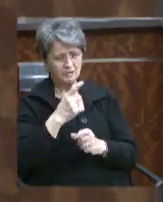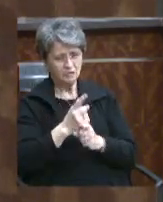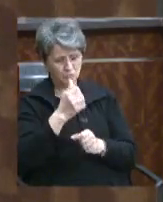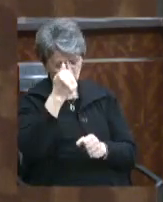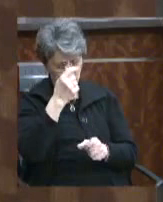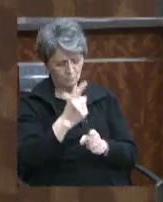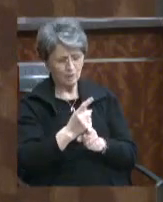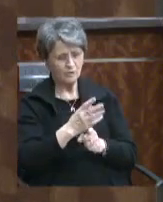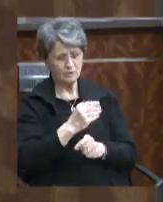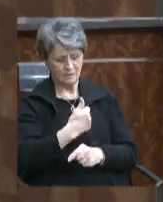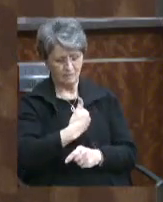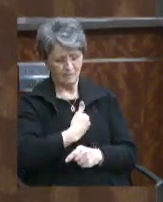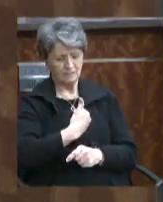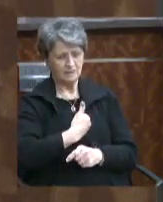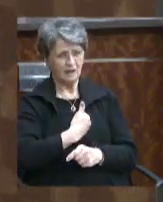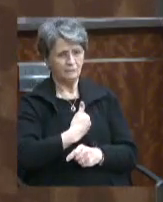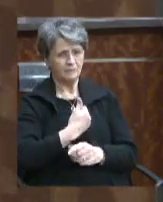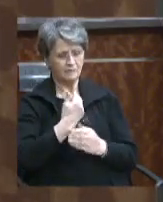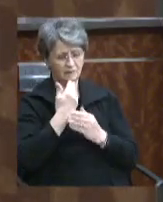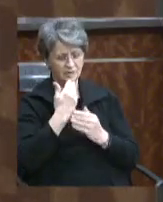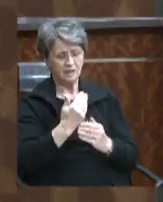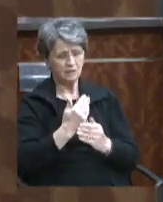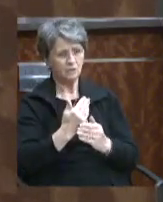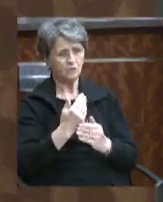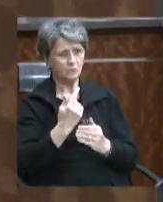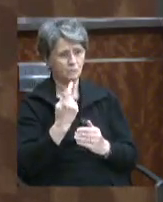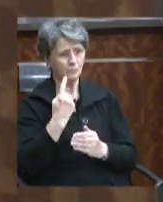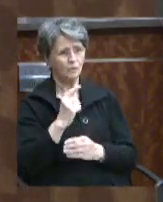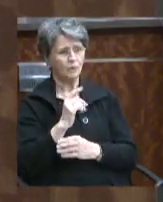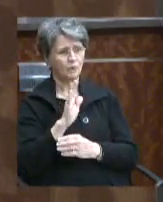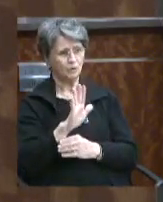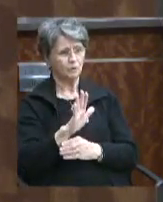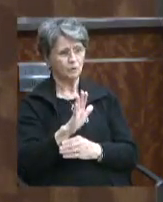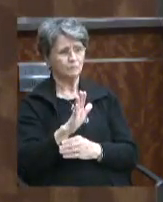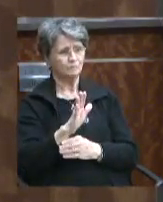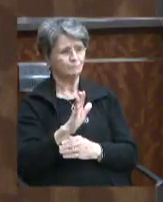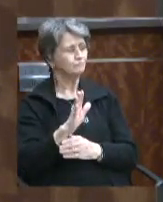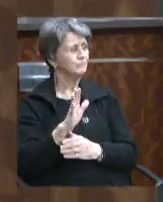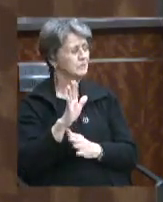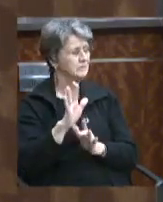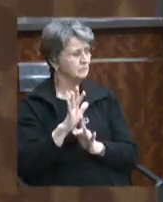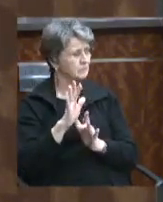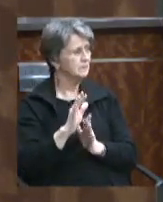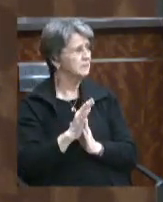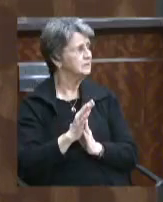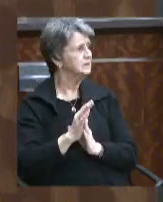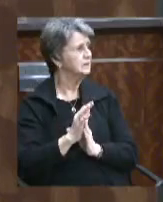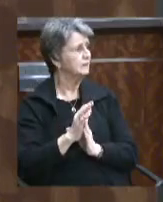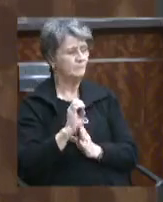the various expressions of condolences. That concludes my report. Eddie?